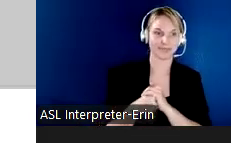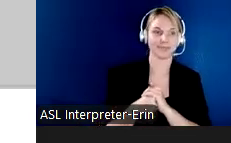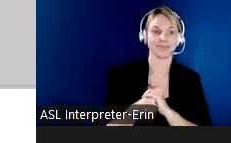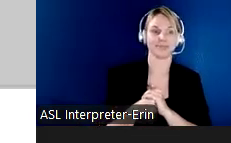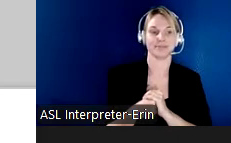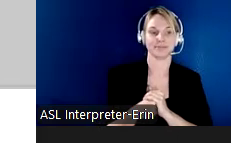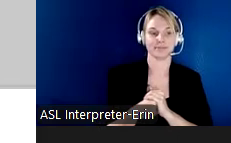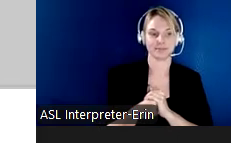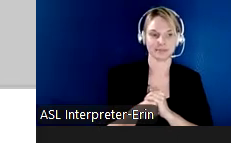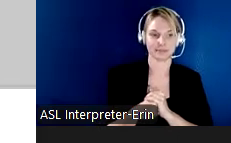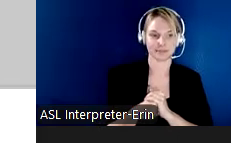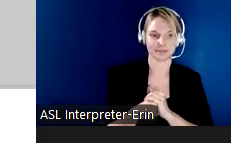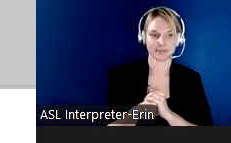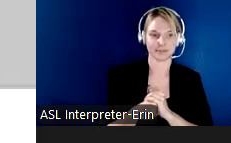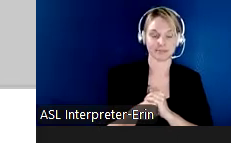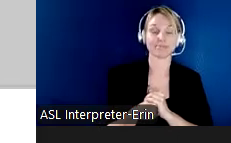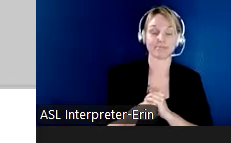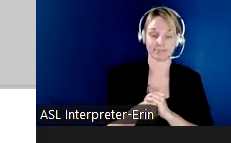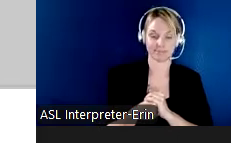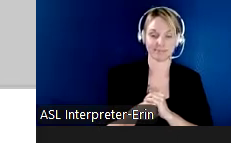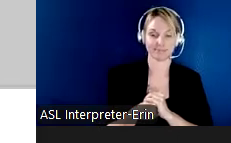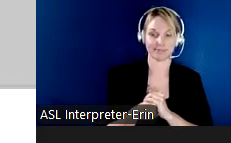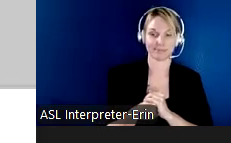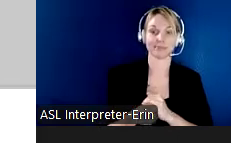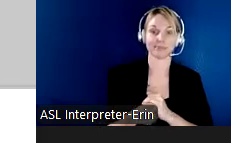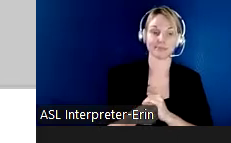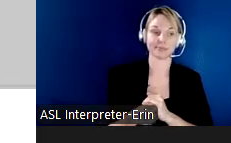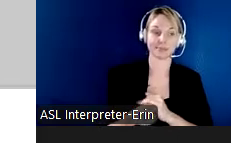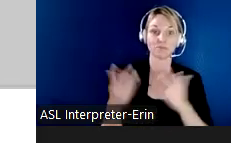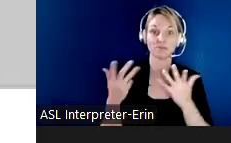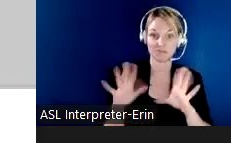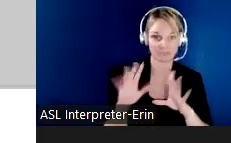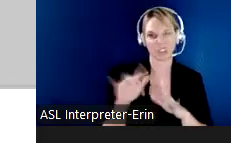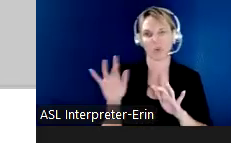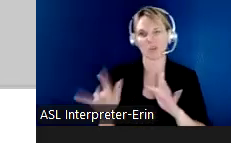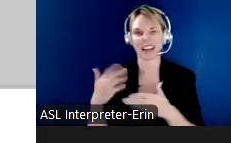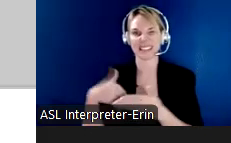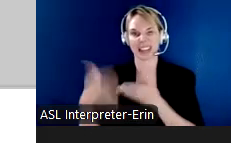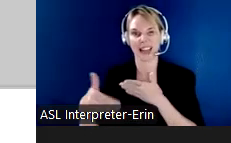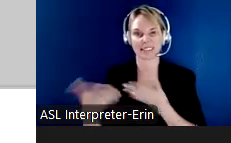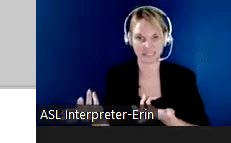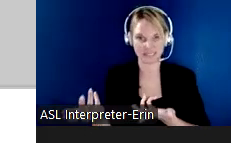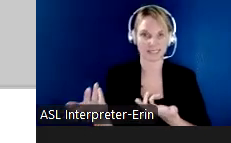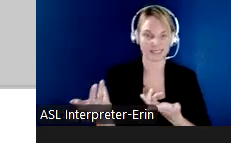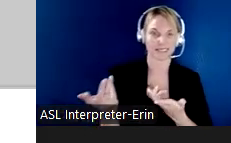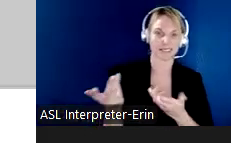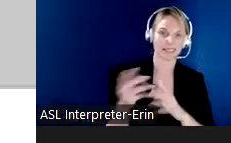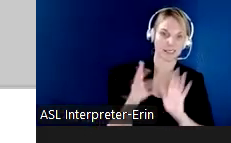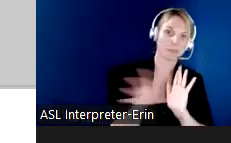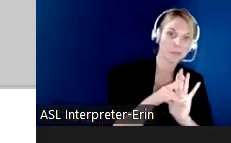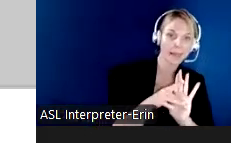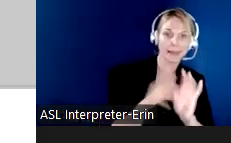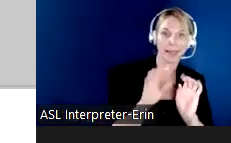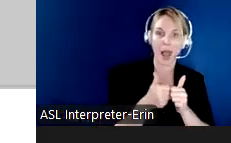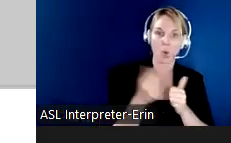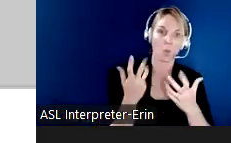Once you have finished, you'll just want to click next after you you set up you choose your authenticator method,